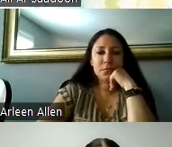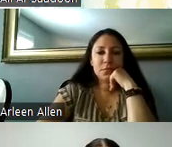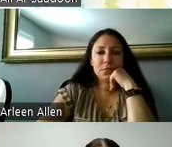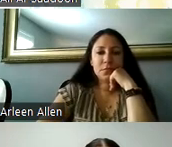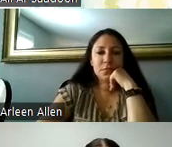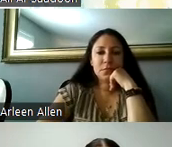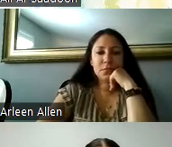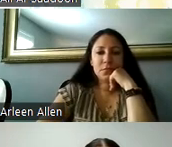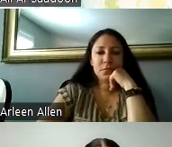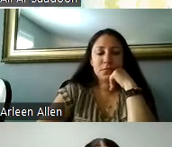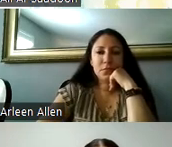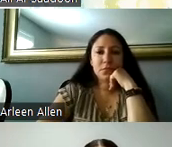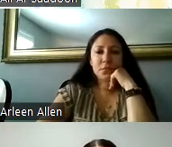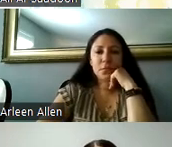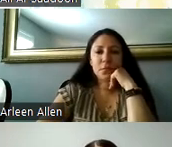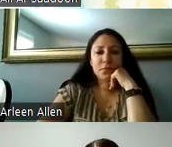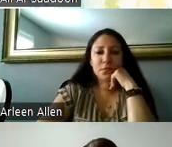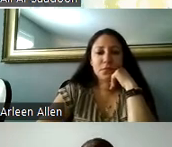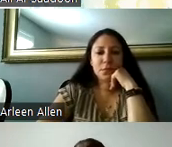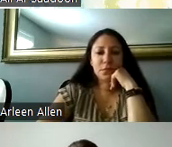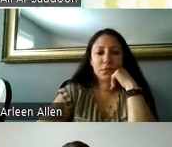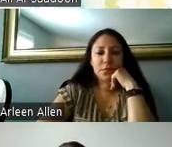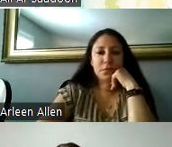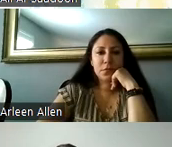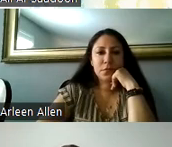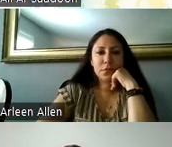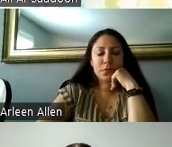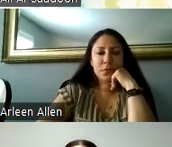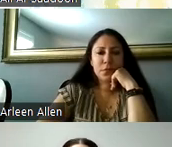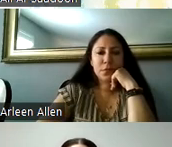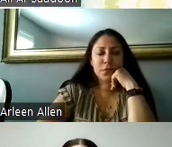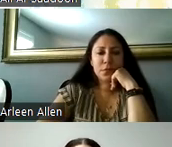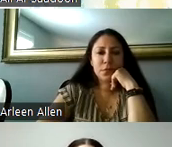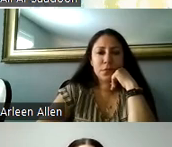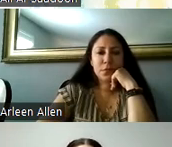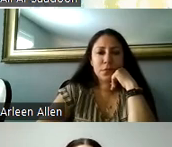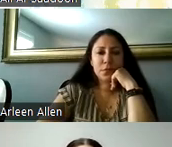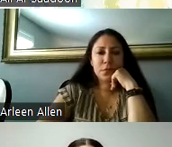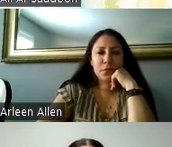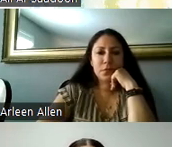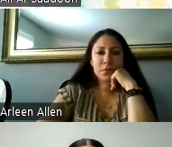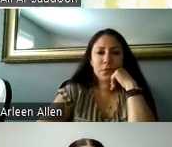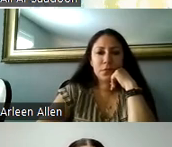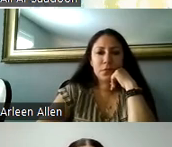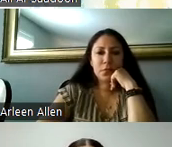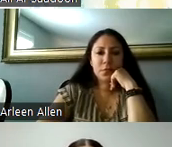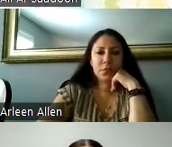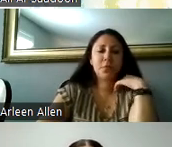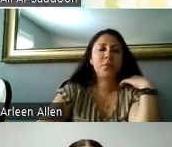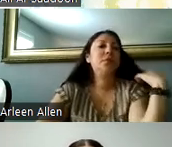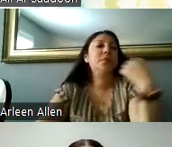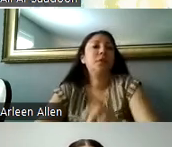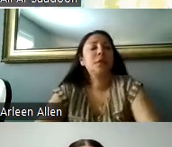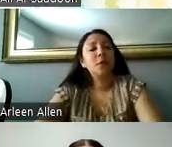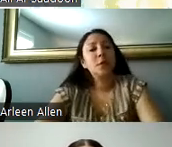or fear. 1 out of 10 says hatred. A vast majority believe that homosexuality is an illness. Only 10% say it is